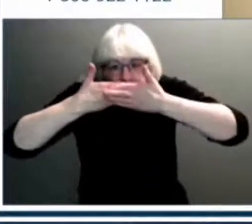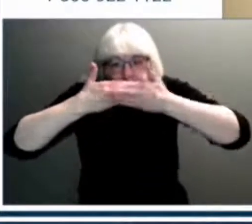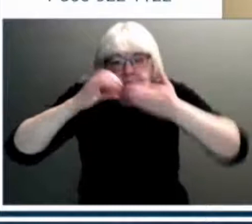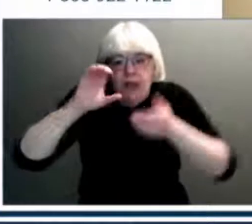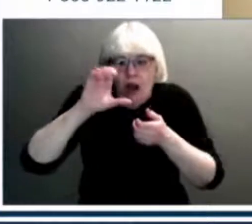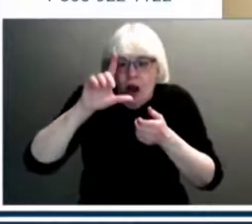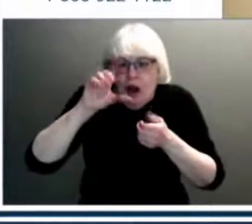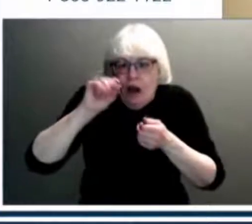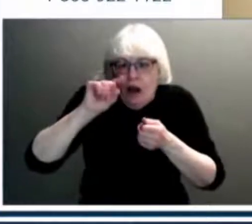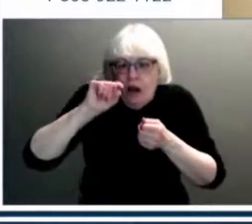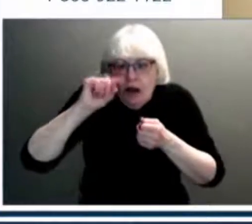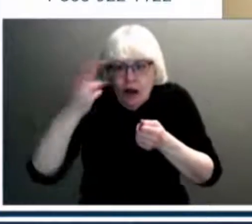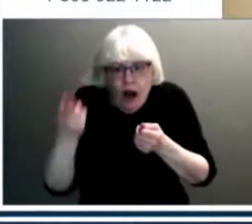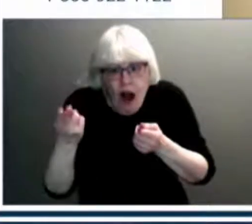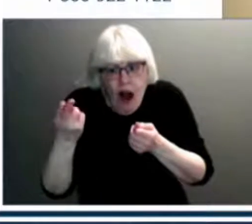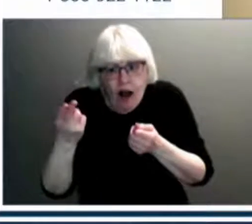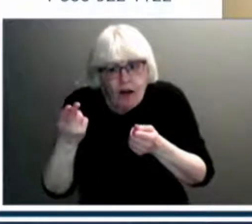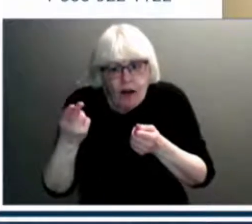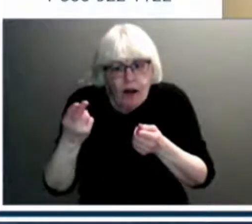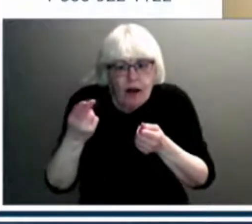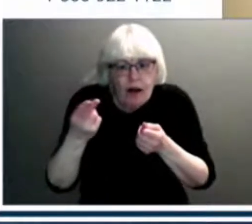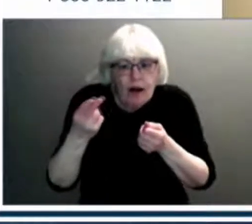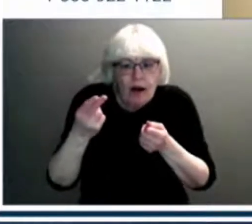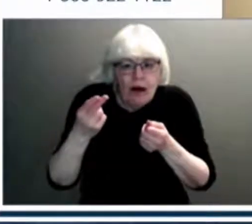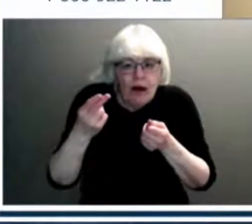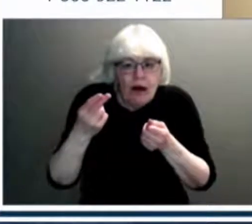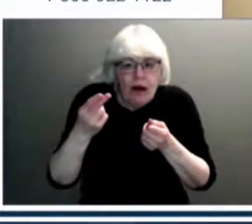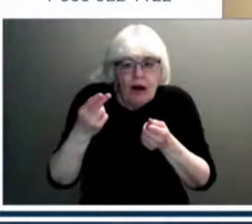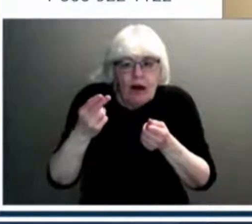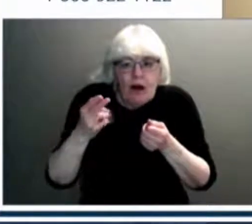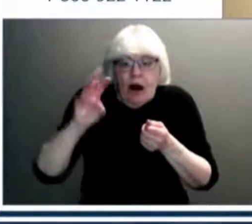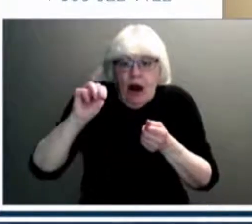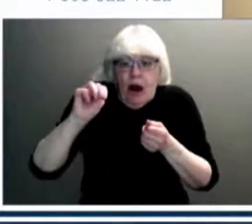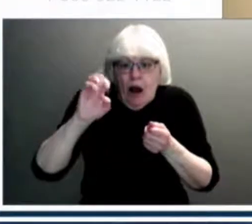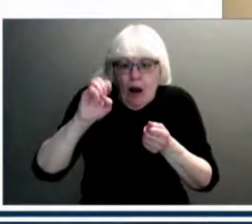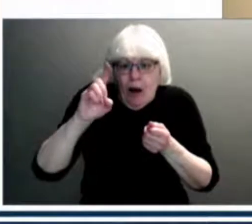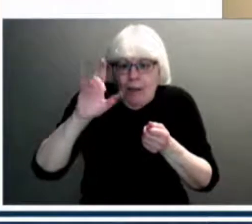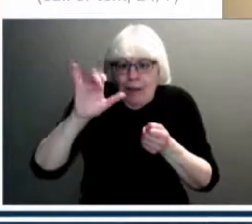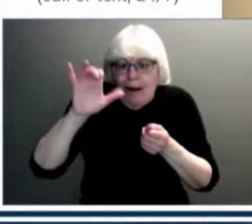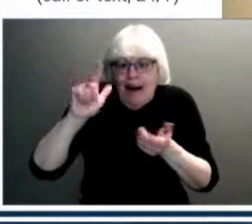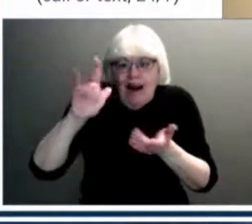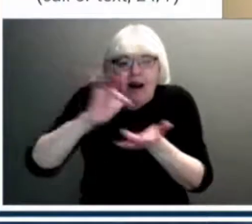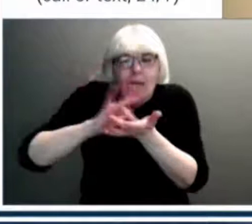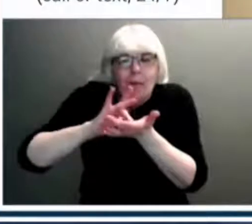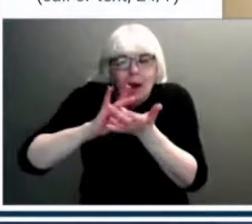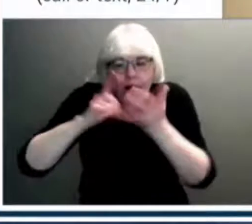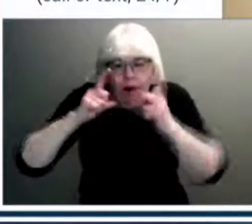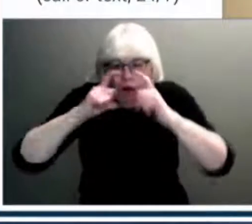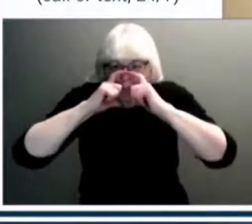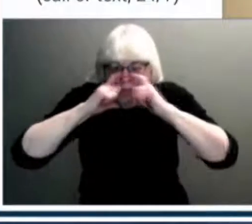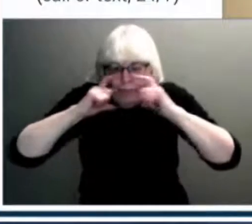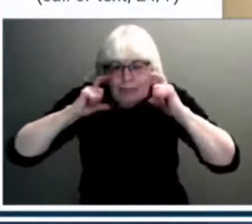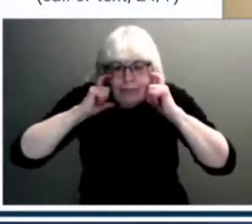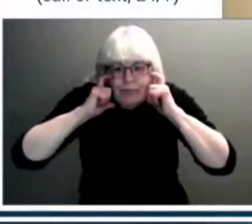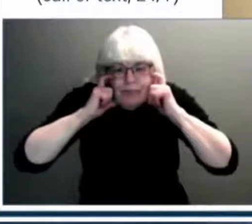important, no longer the 1 or 2 layered masks. We know that those 3 layers are especially with